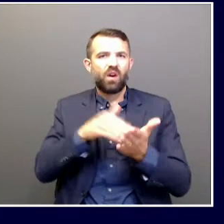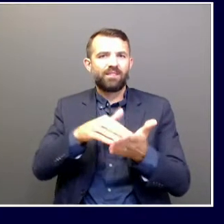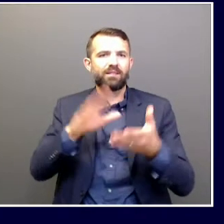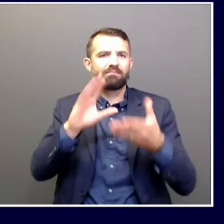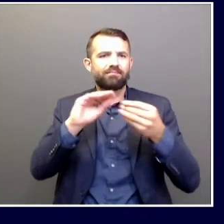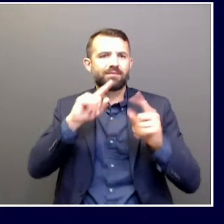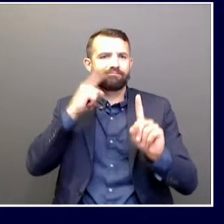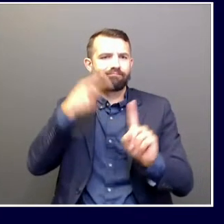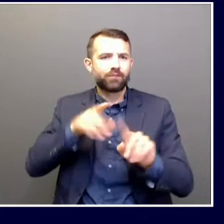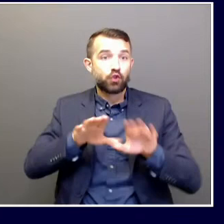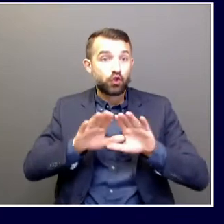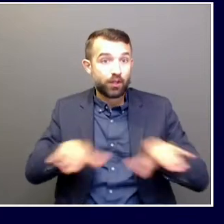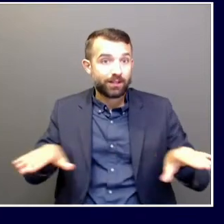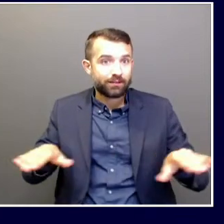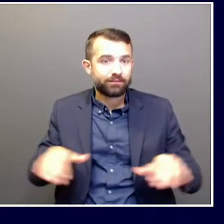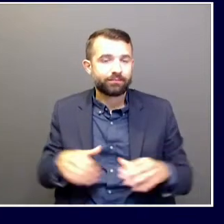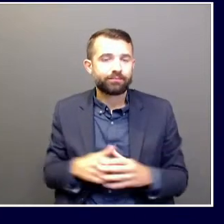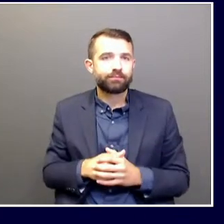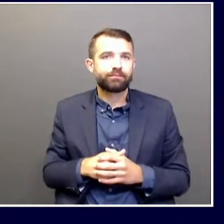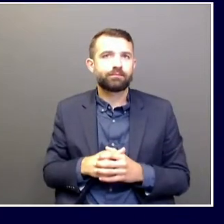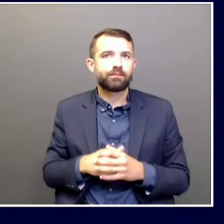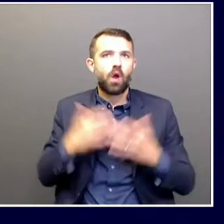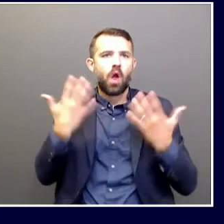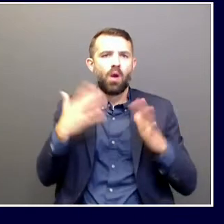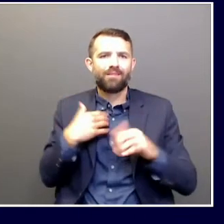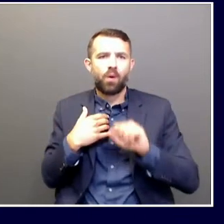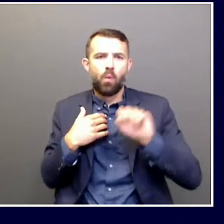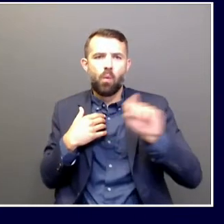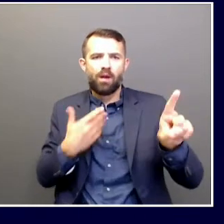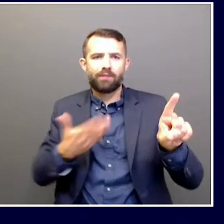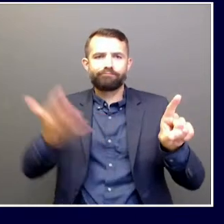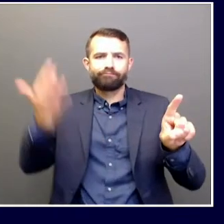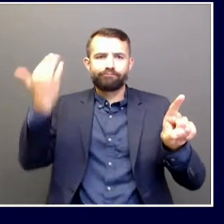question previously, so if you don't mind, Dr. Shah and Commissioner Lambrew, please bear with me.